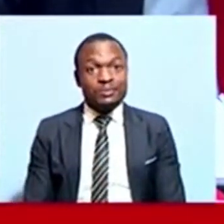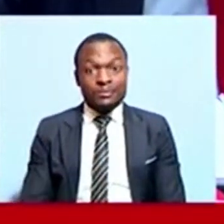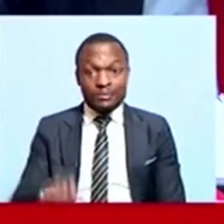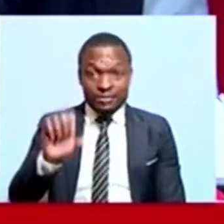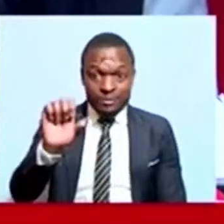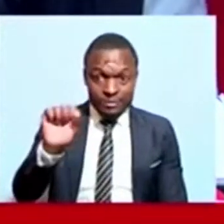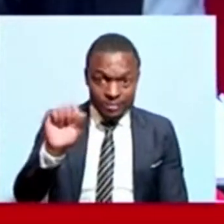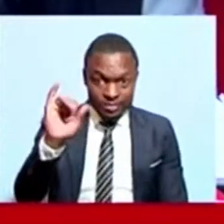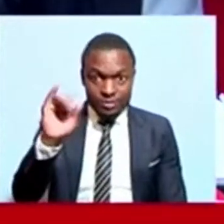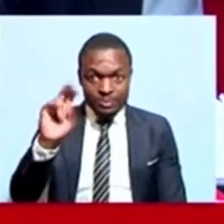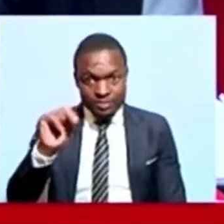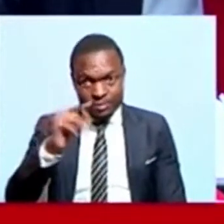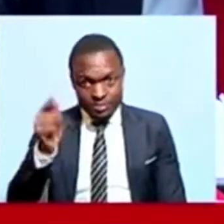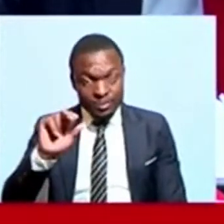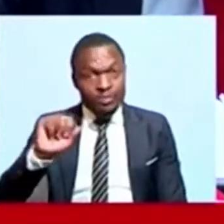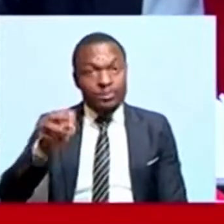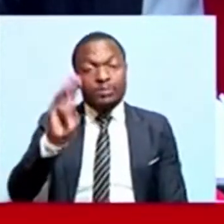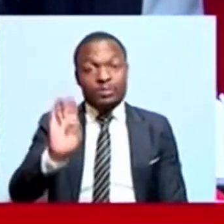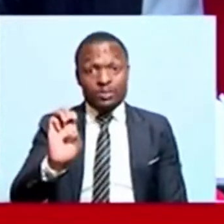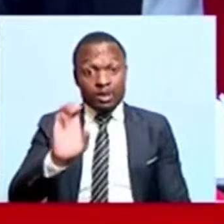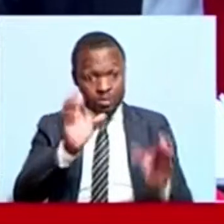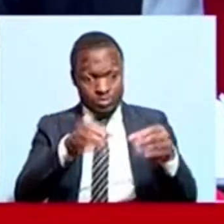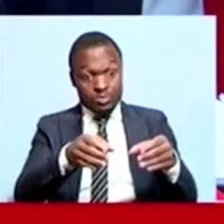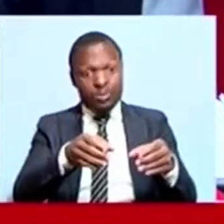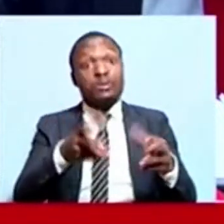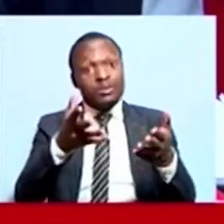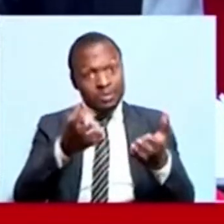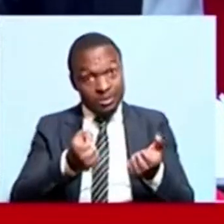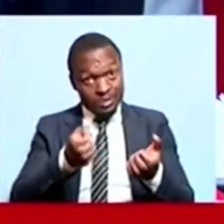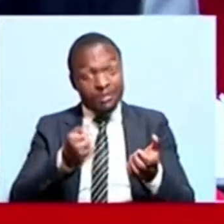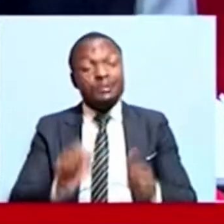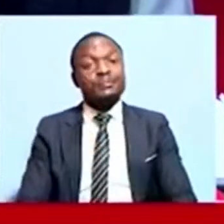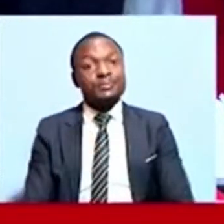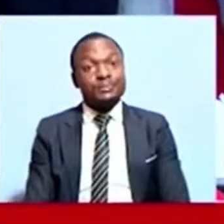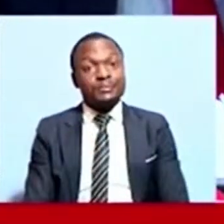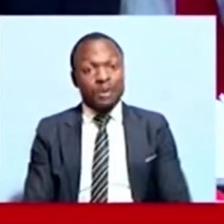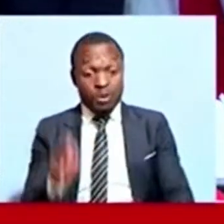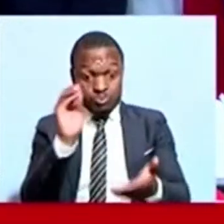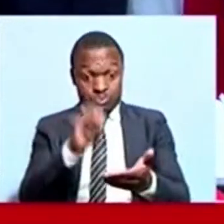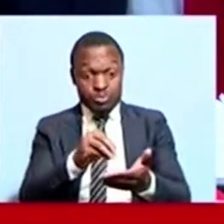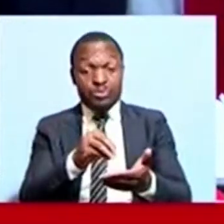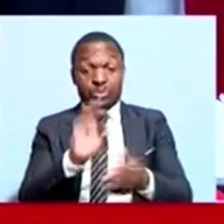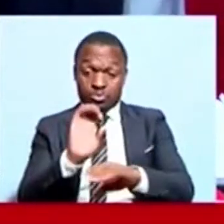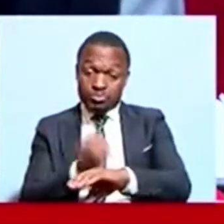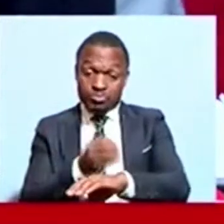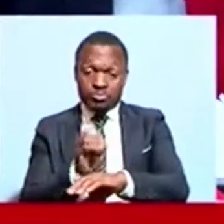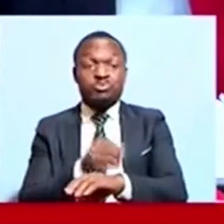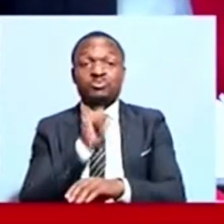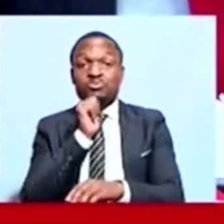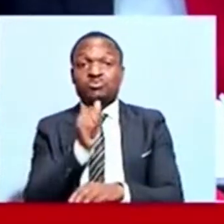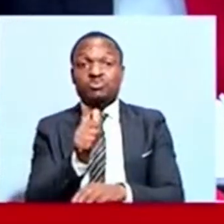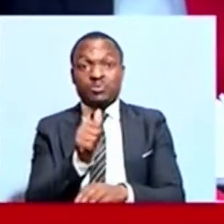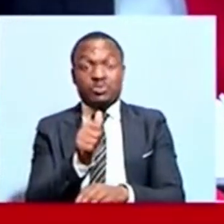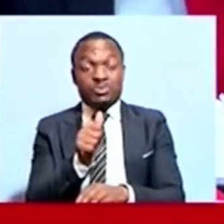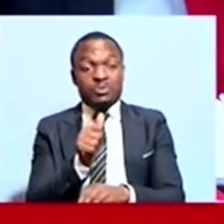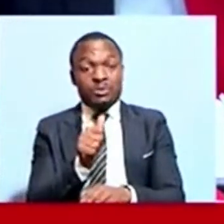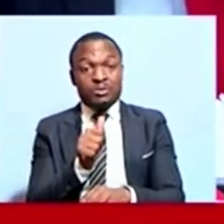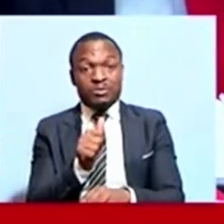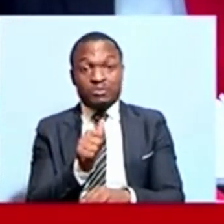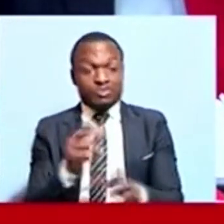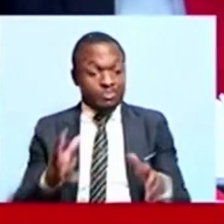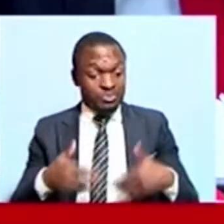Sinazonge Town Council, we want to put it on record that we have noticed some gaps in your